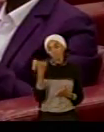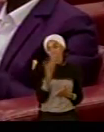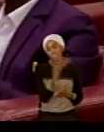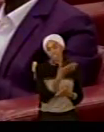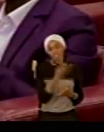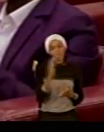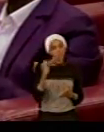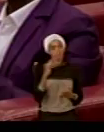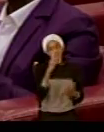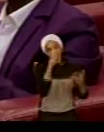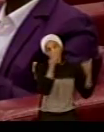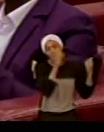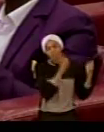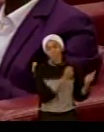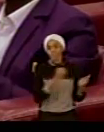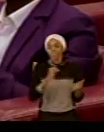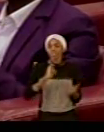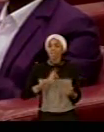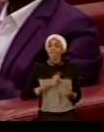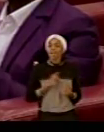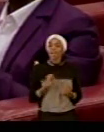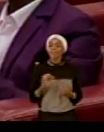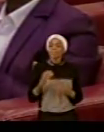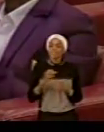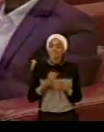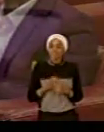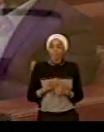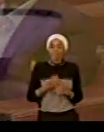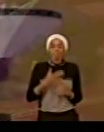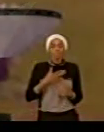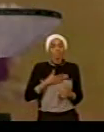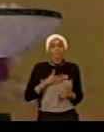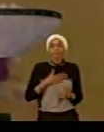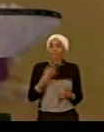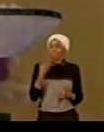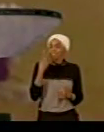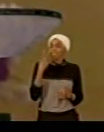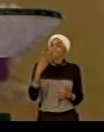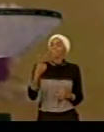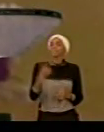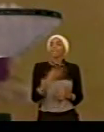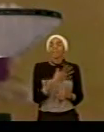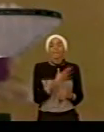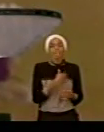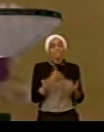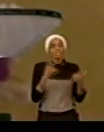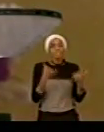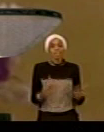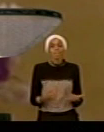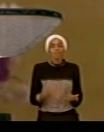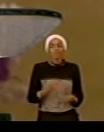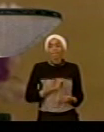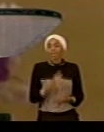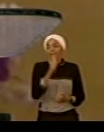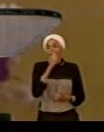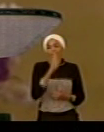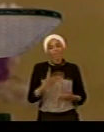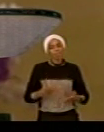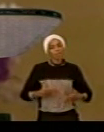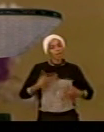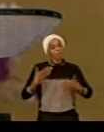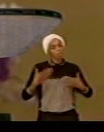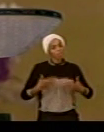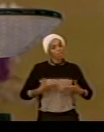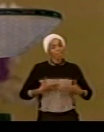was there by faith I received my sight, and now I